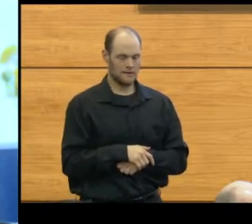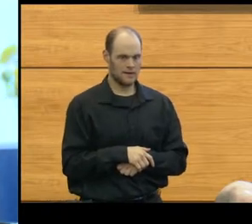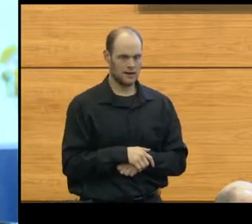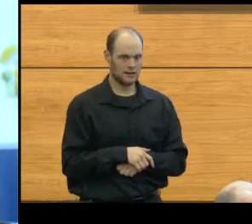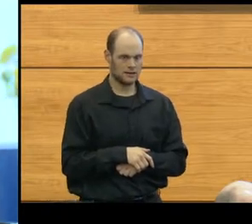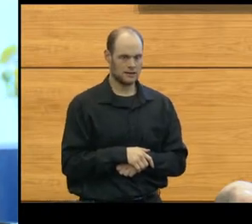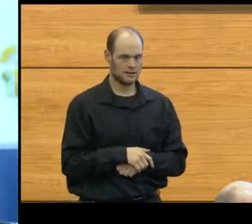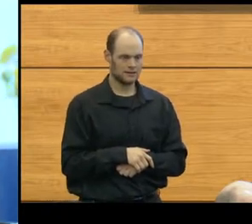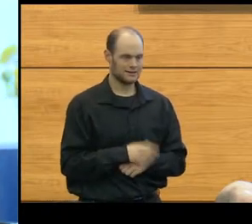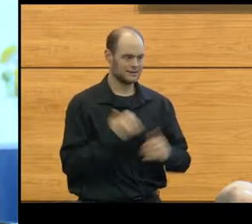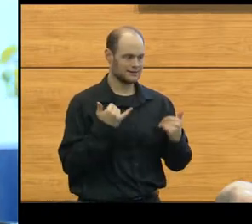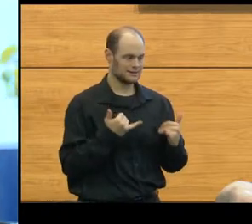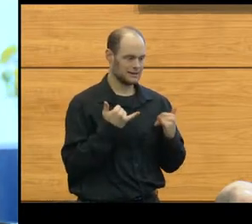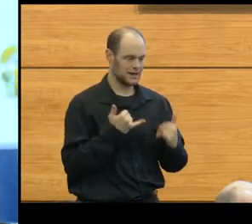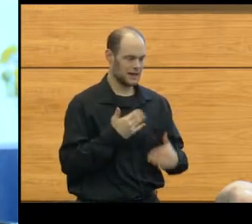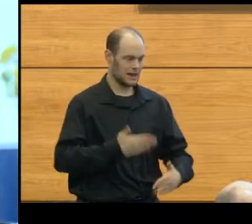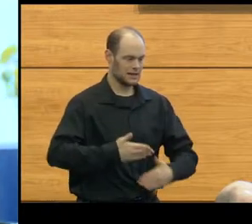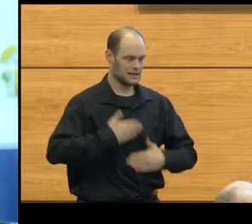This is a happy day.